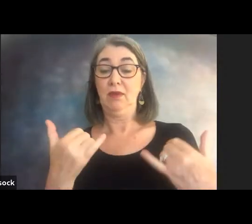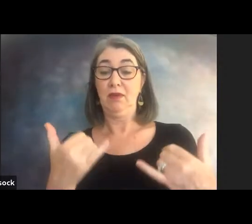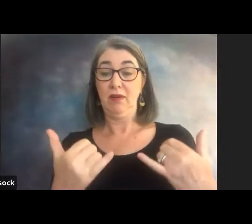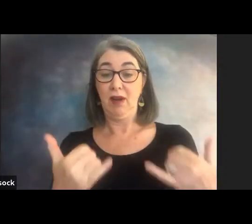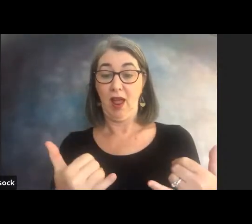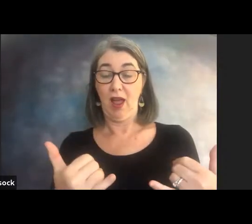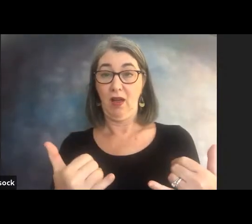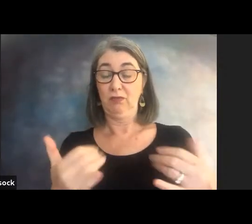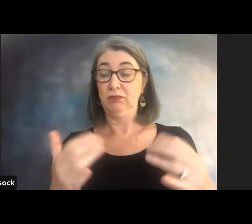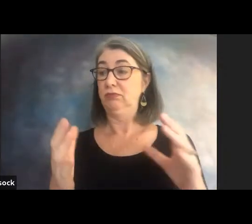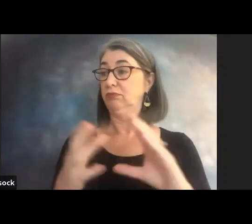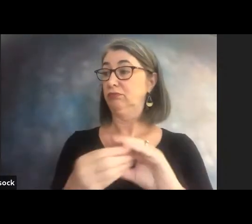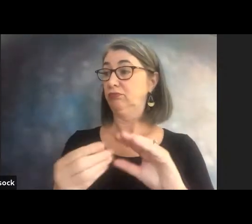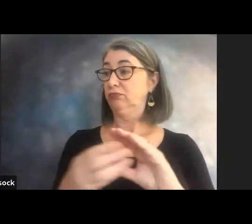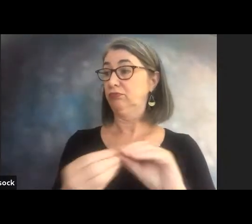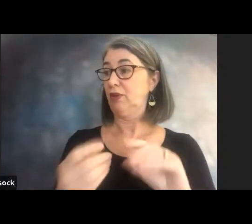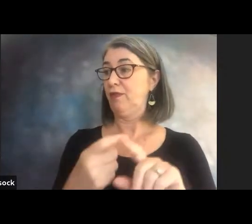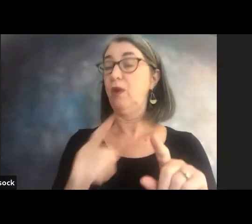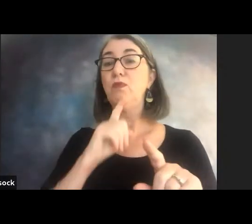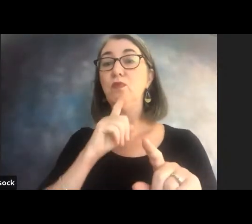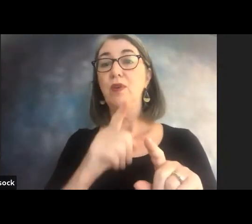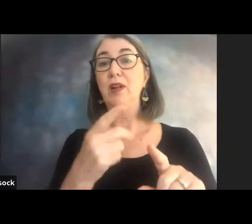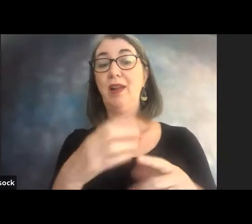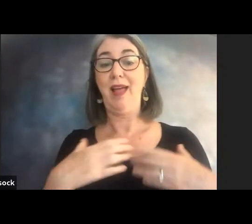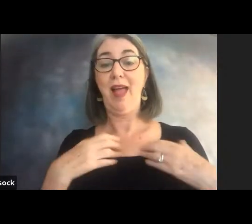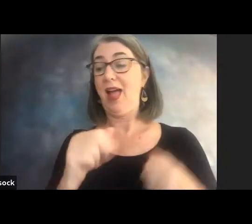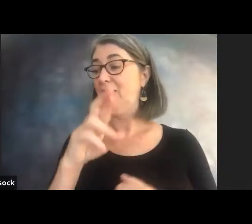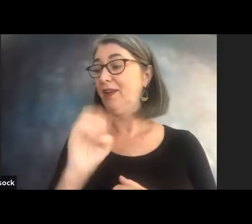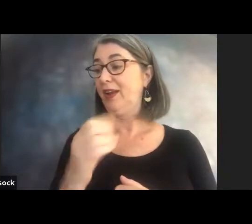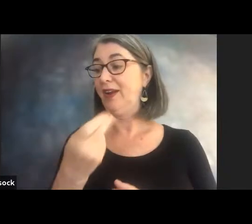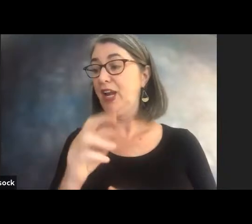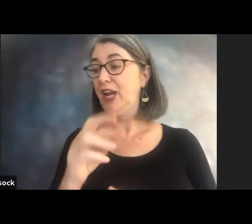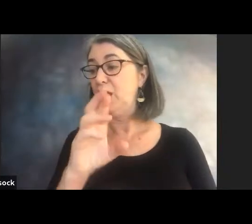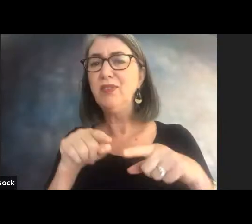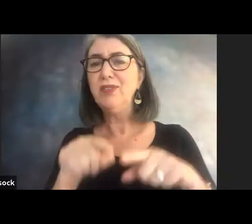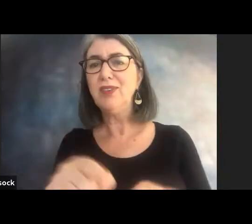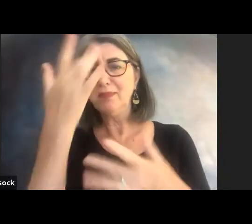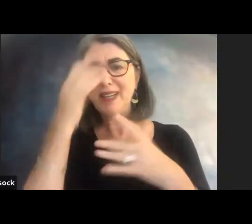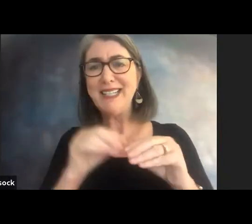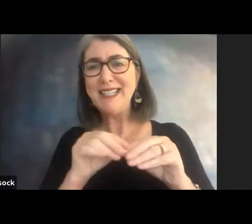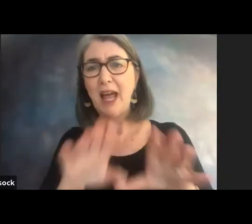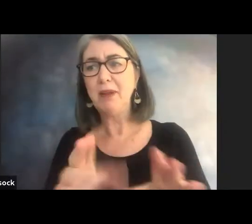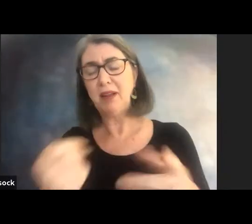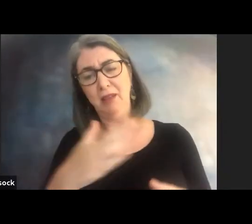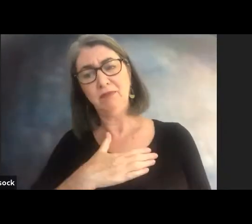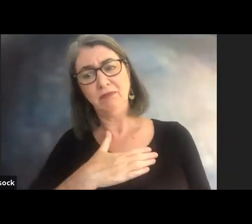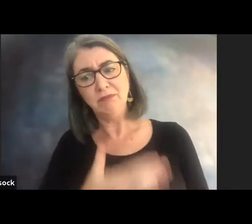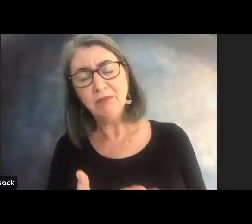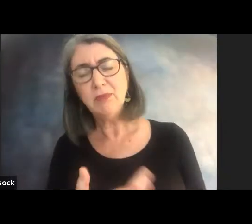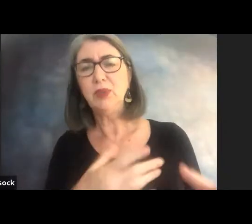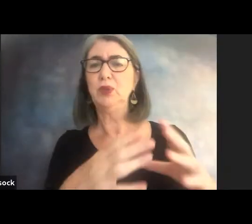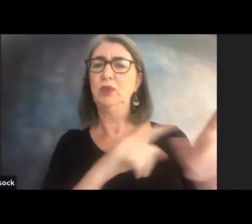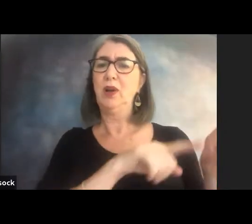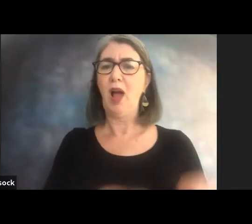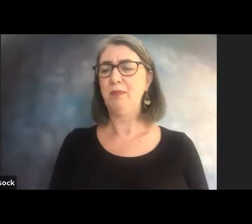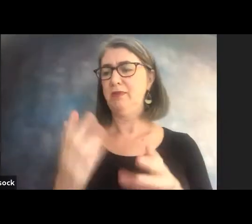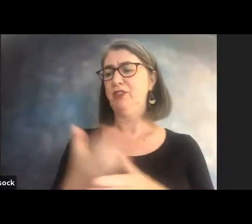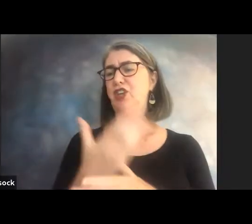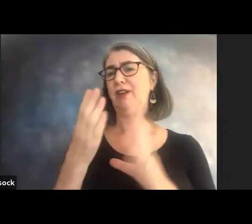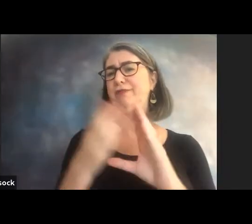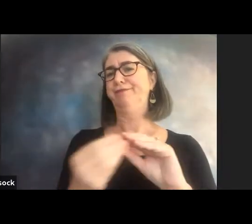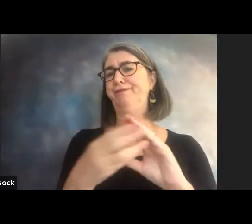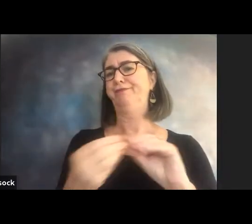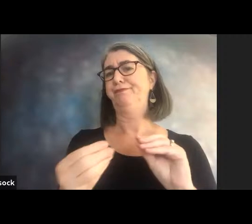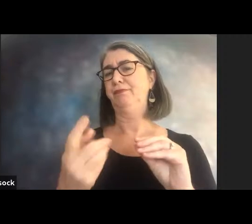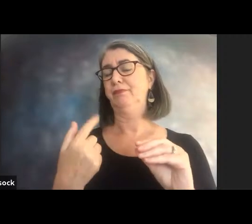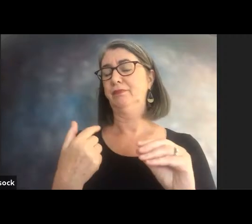going to hear from a true healthcare hero. In the midst of this pandemic, he's agreed to kindly share a few words with us.